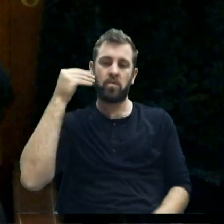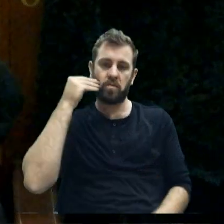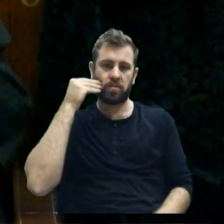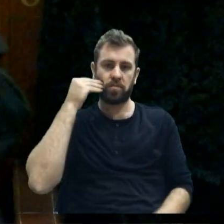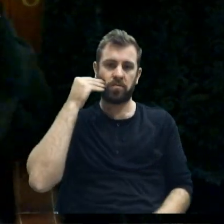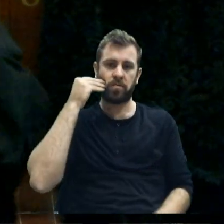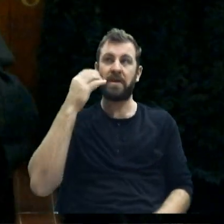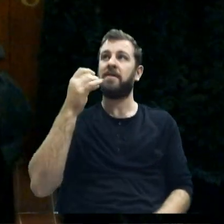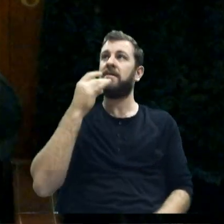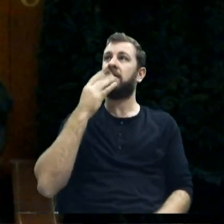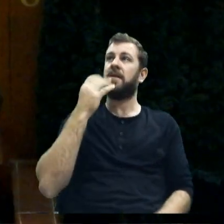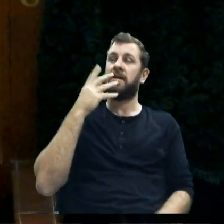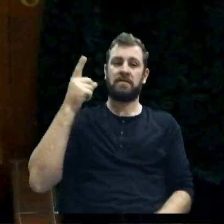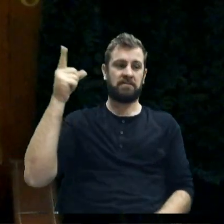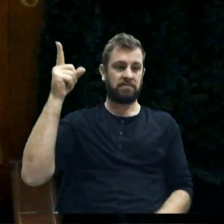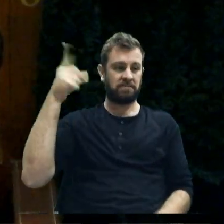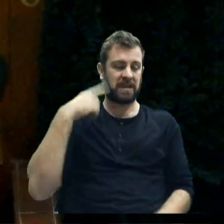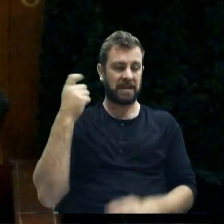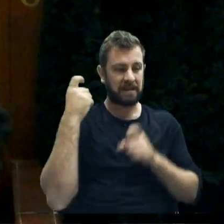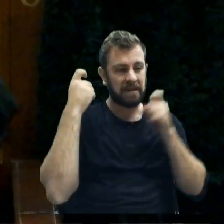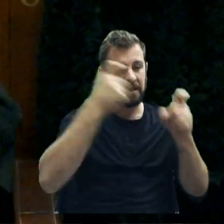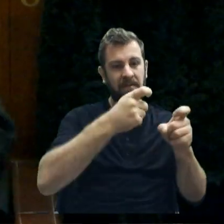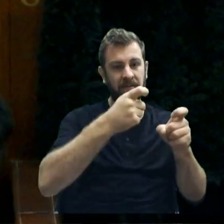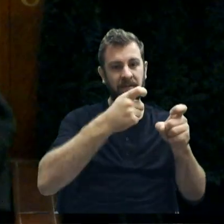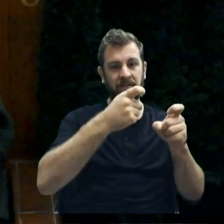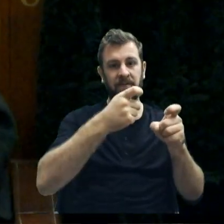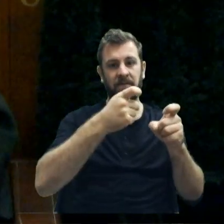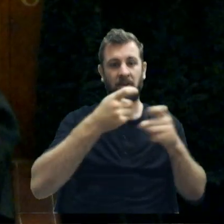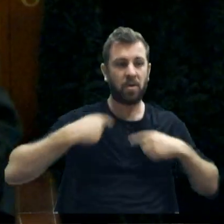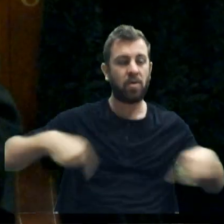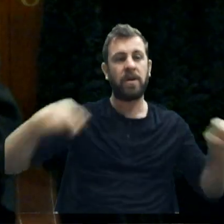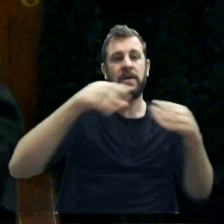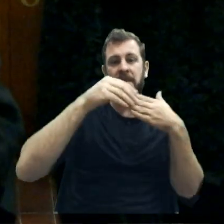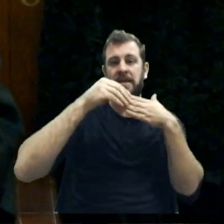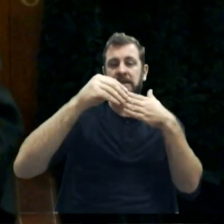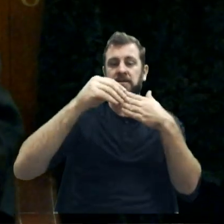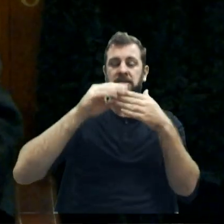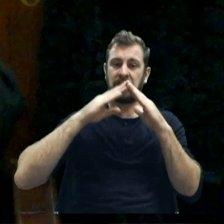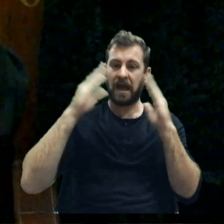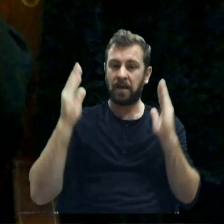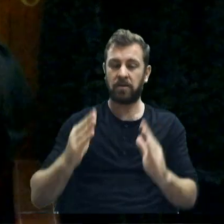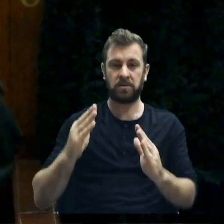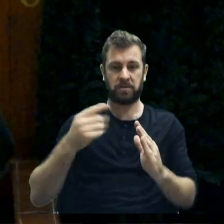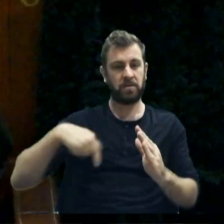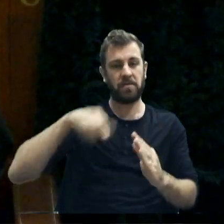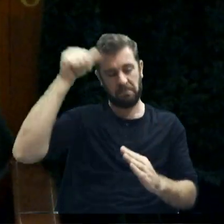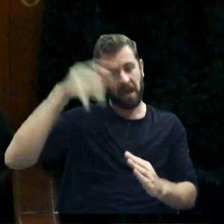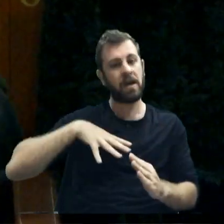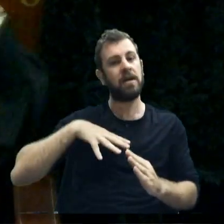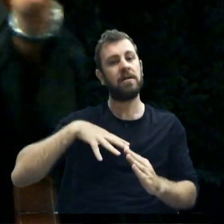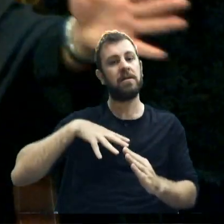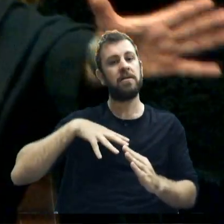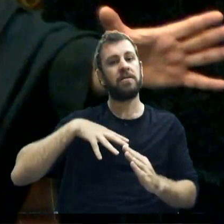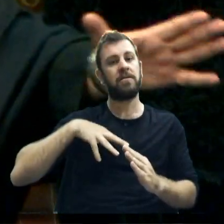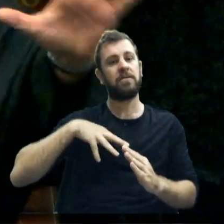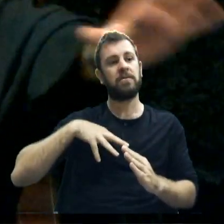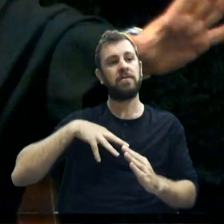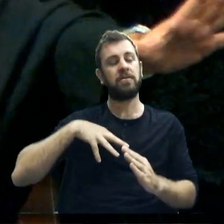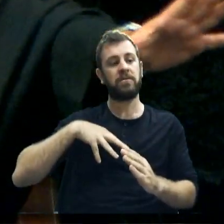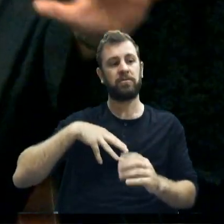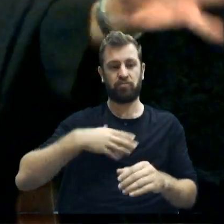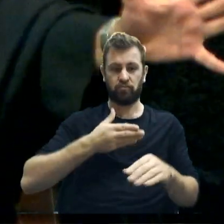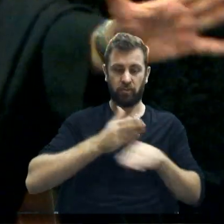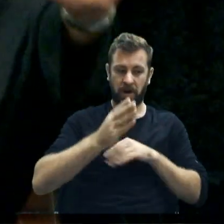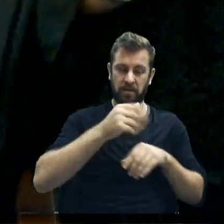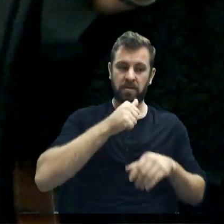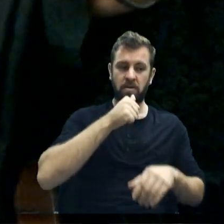to discuss, it's not my topic. But we are the leaders of the house. And there are rights over us that the wife has to fulfill, and she